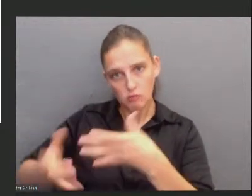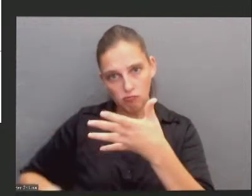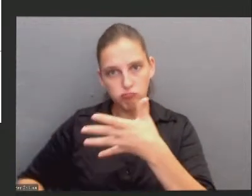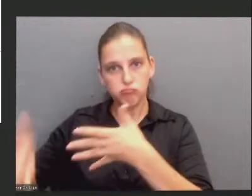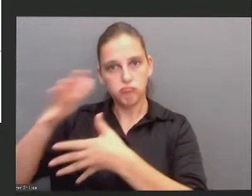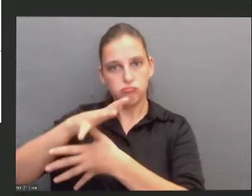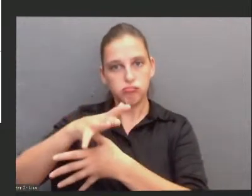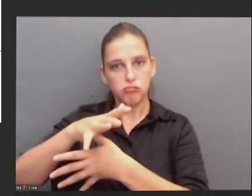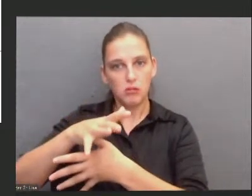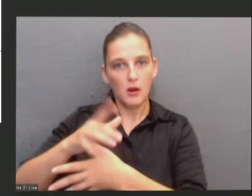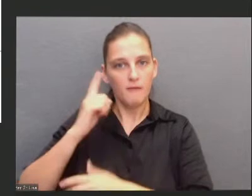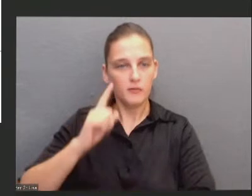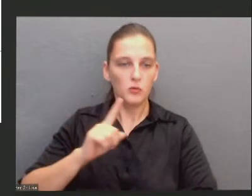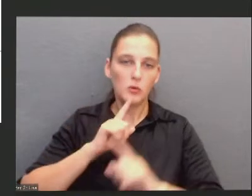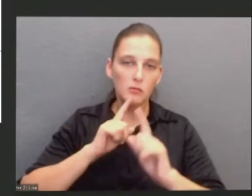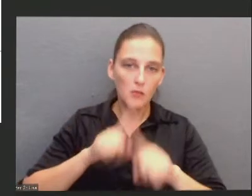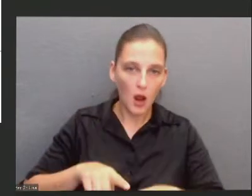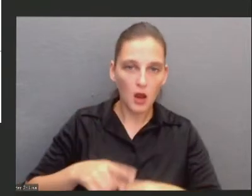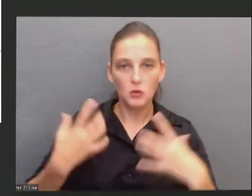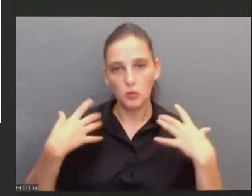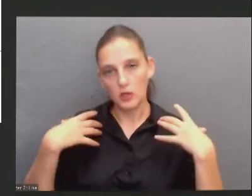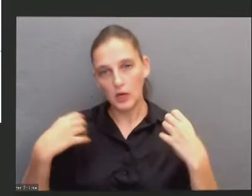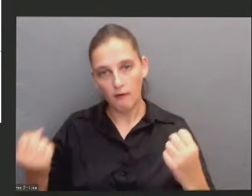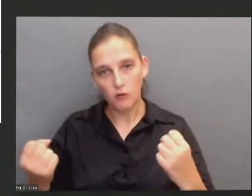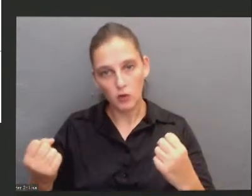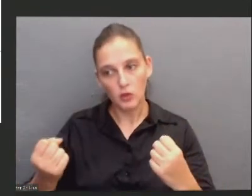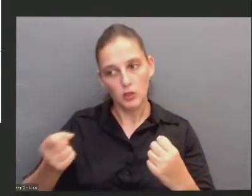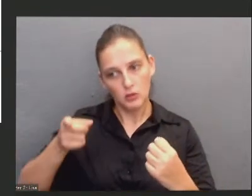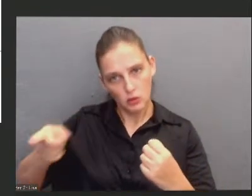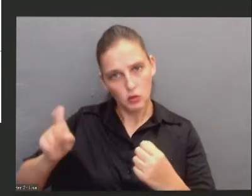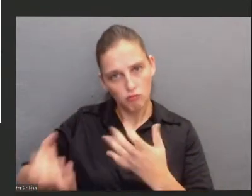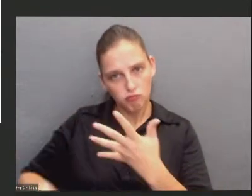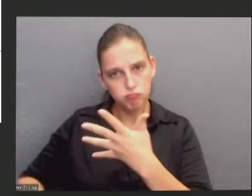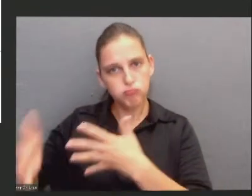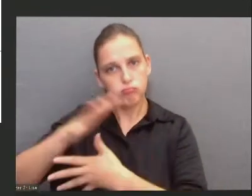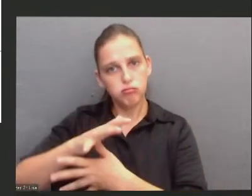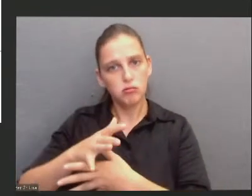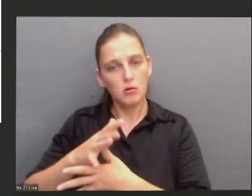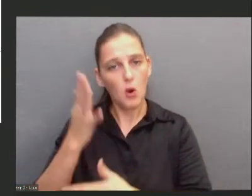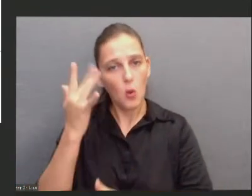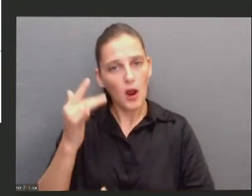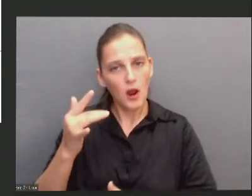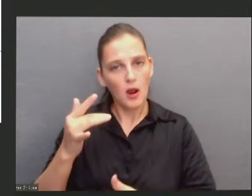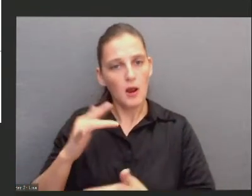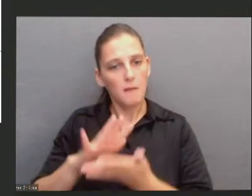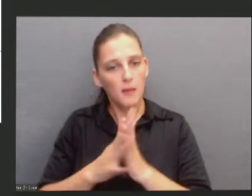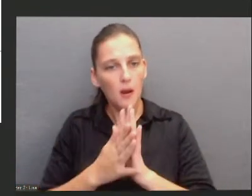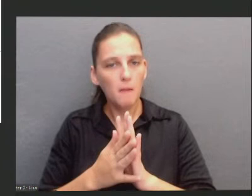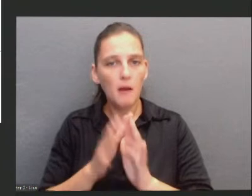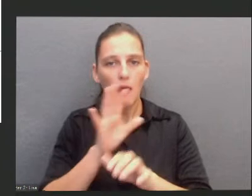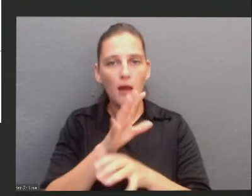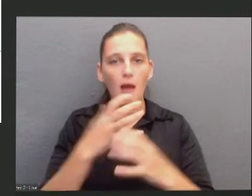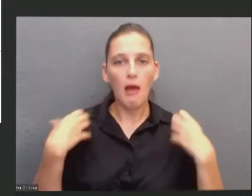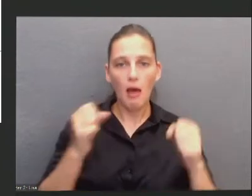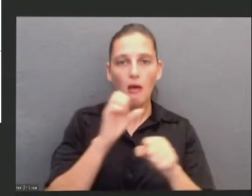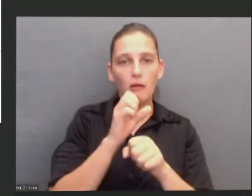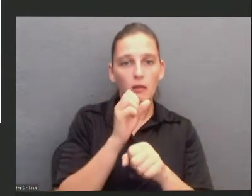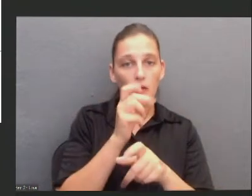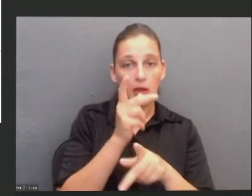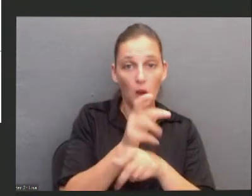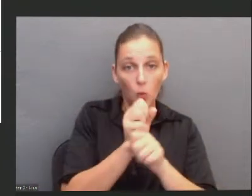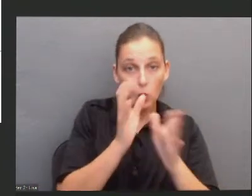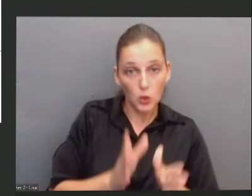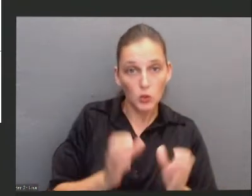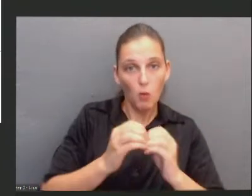and resilience, to grow a public health workforce and make it more diverse. So put more resources into public